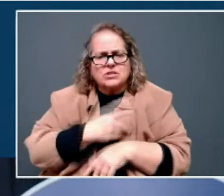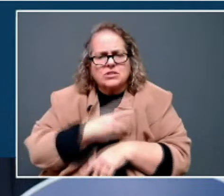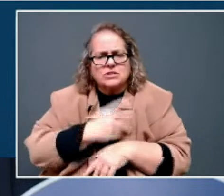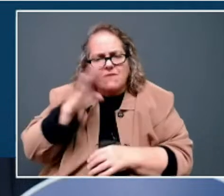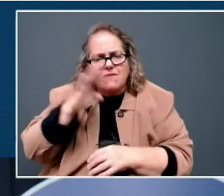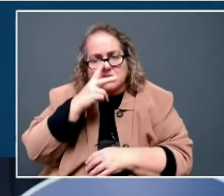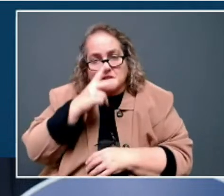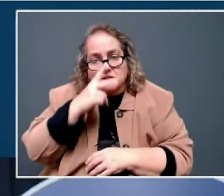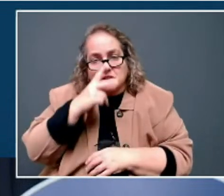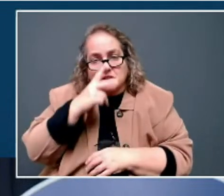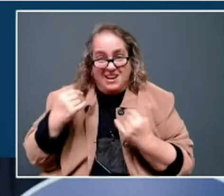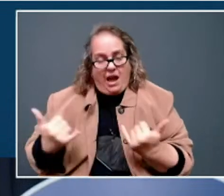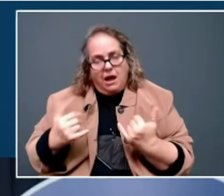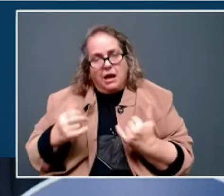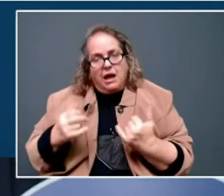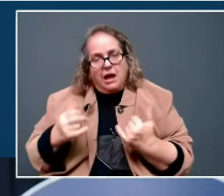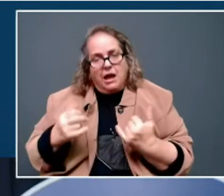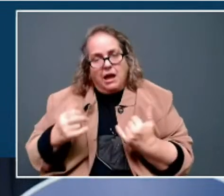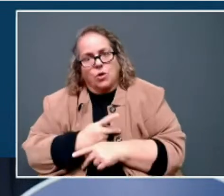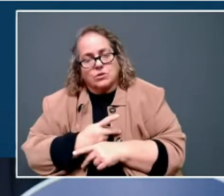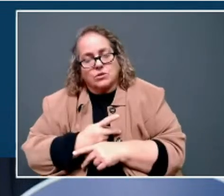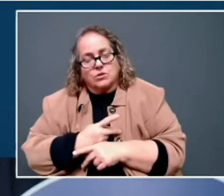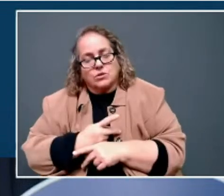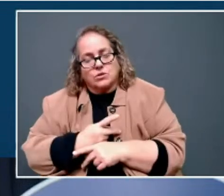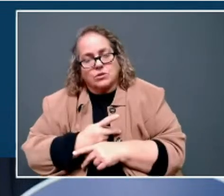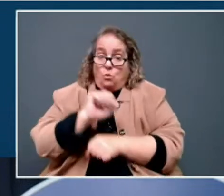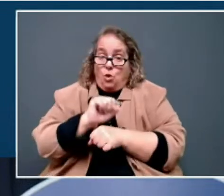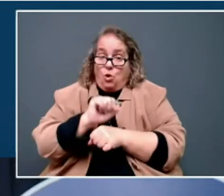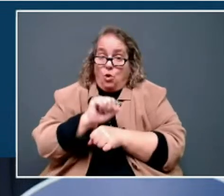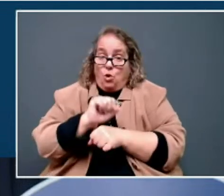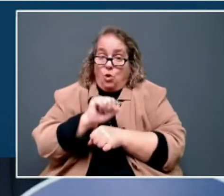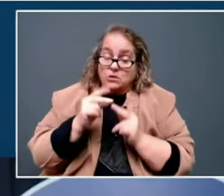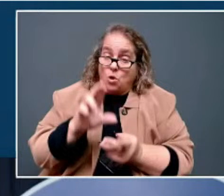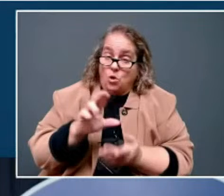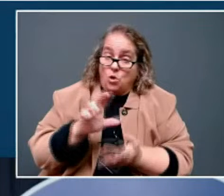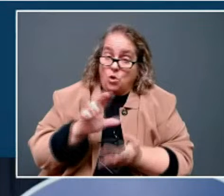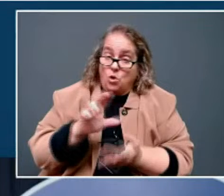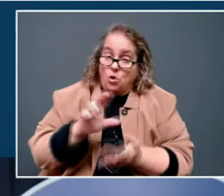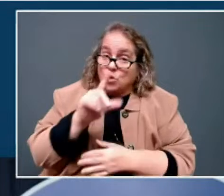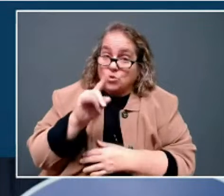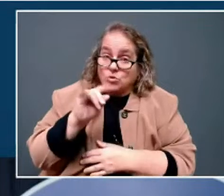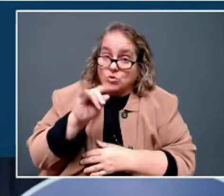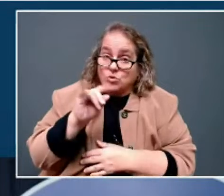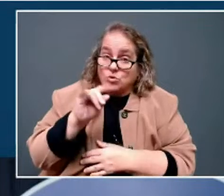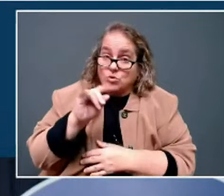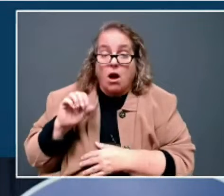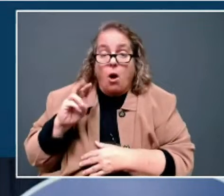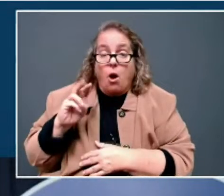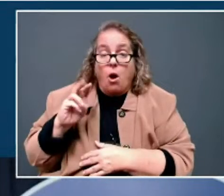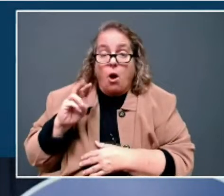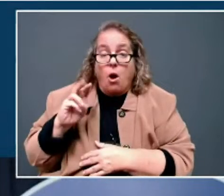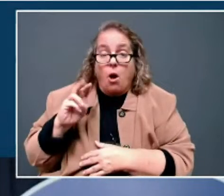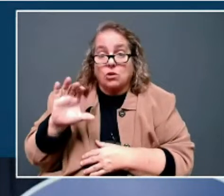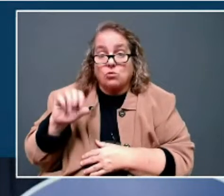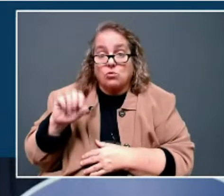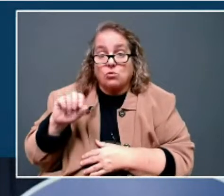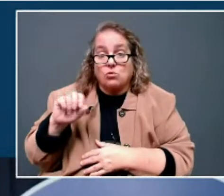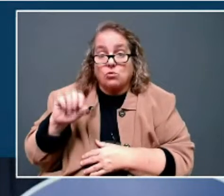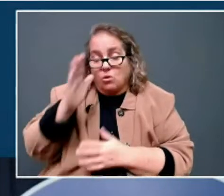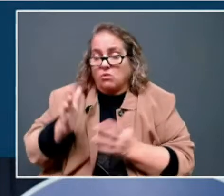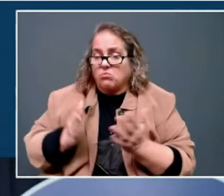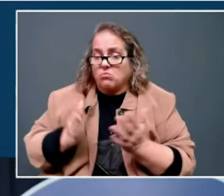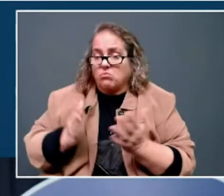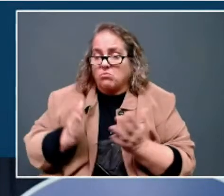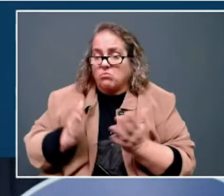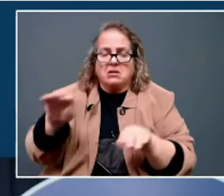workplaces and schools don't do these things, Omicron will run through like a wildfire and quickly shut places as